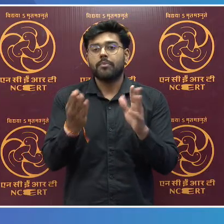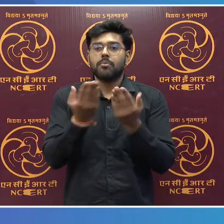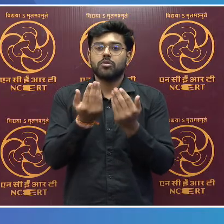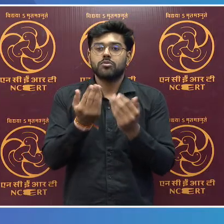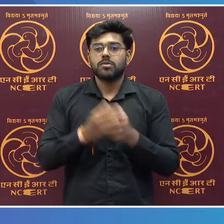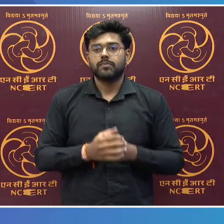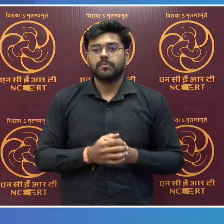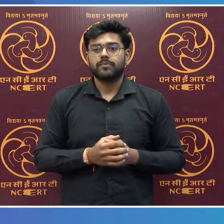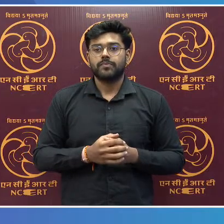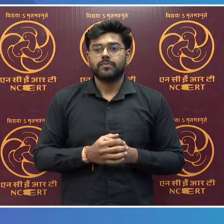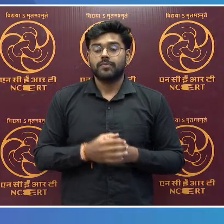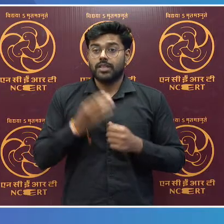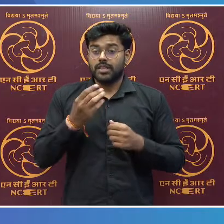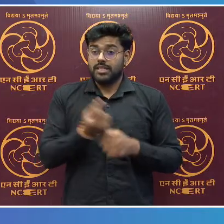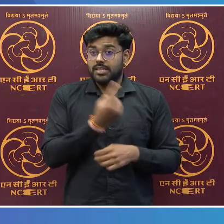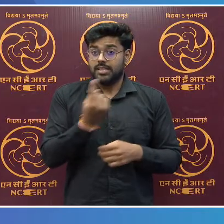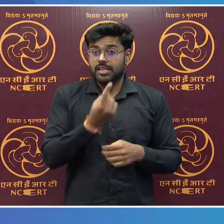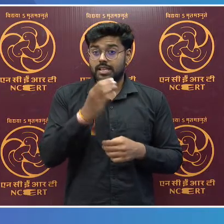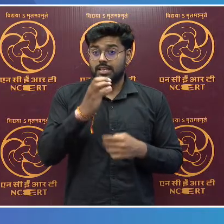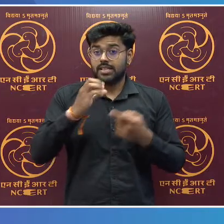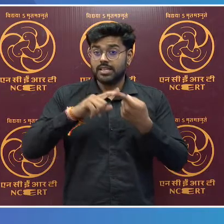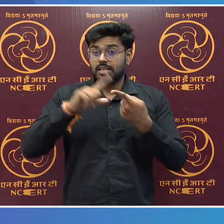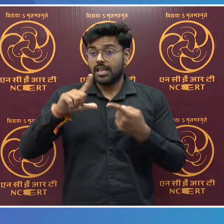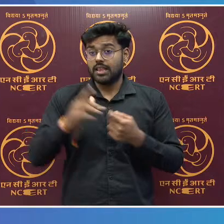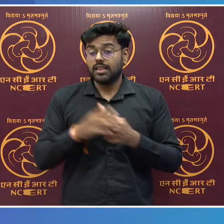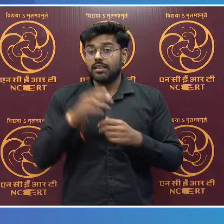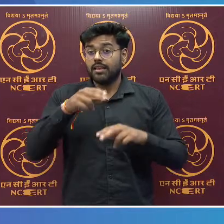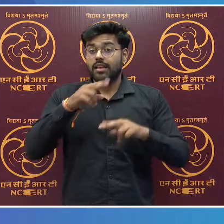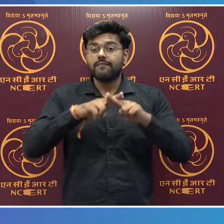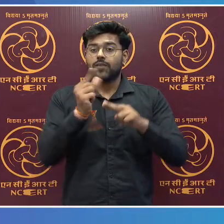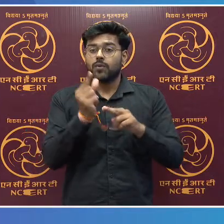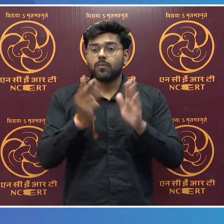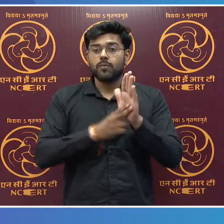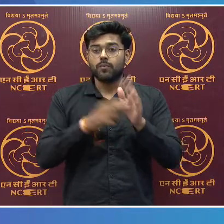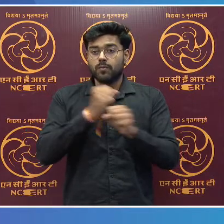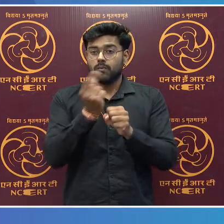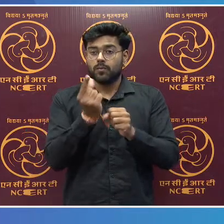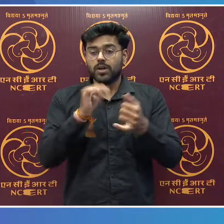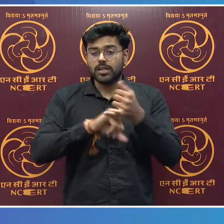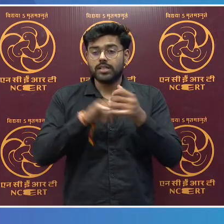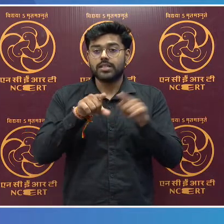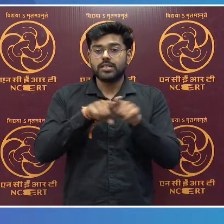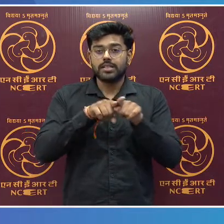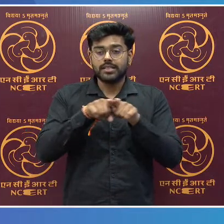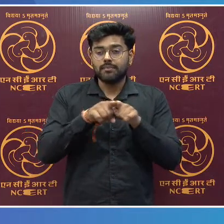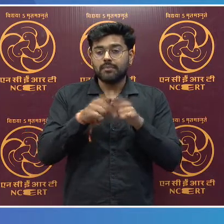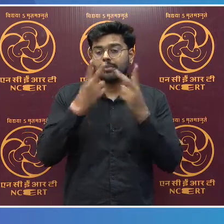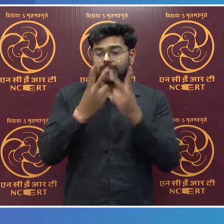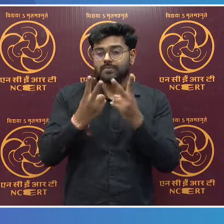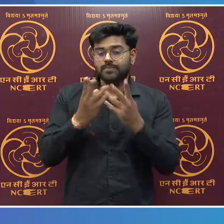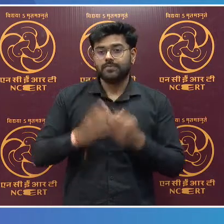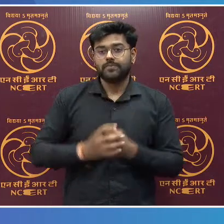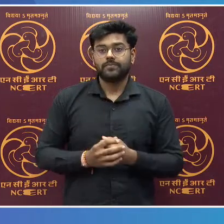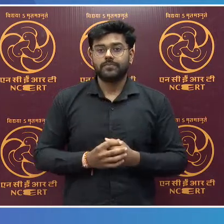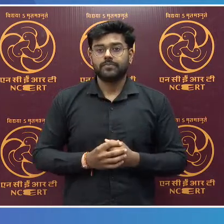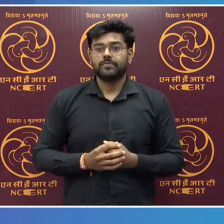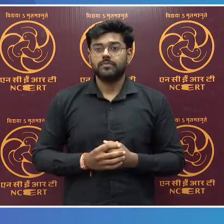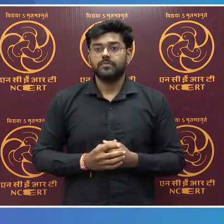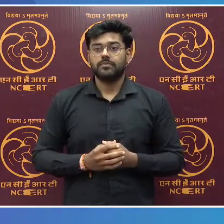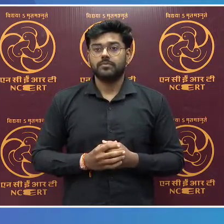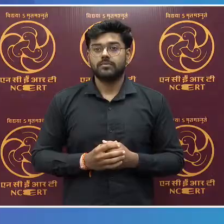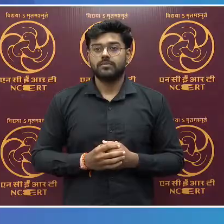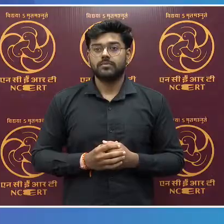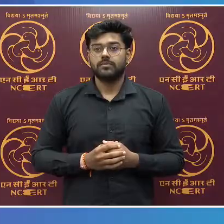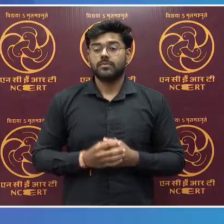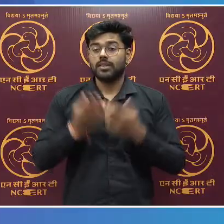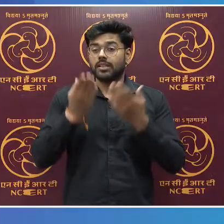also. Now, single celled fungus, we have the example of yeast, right.